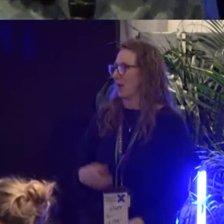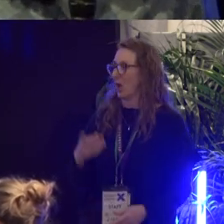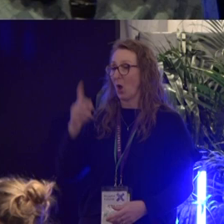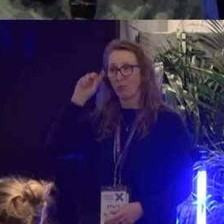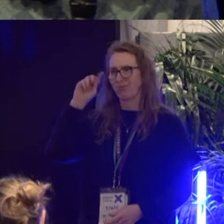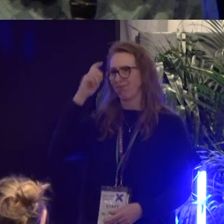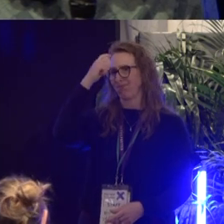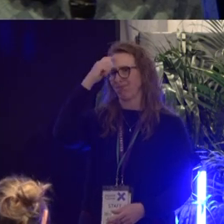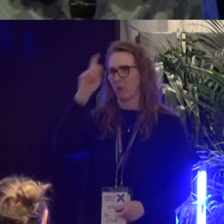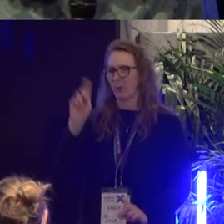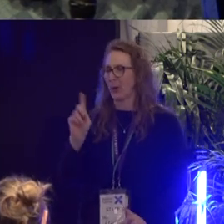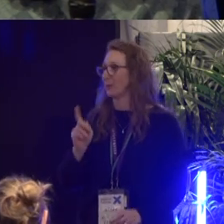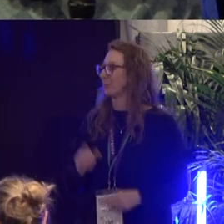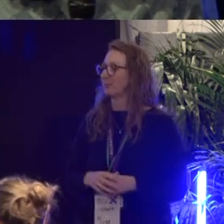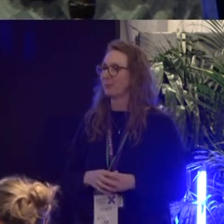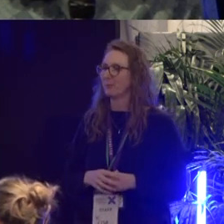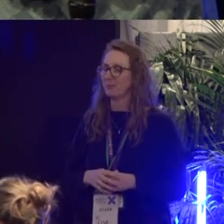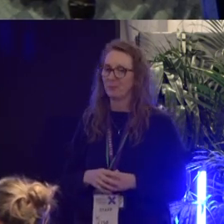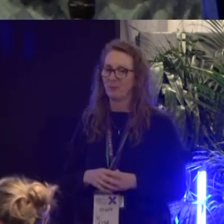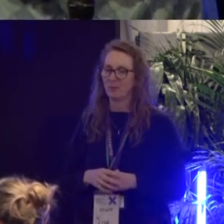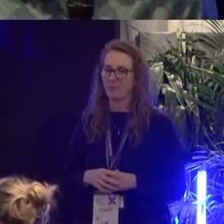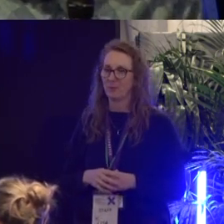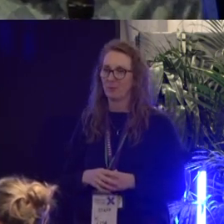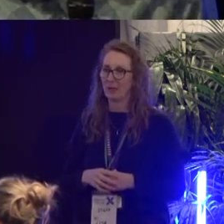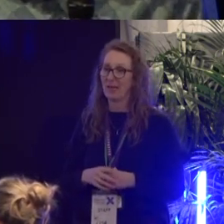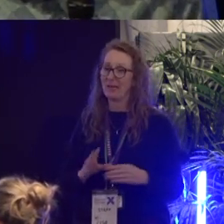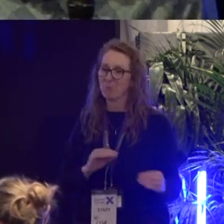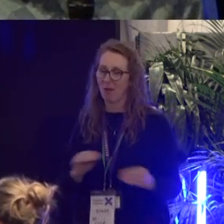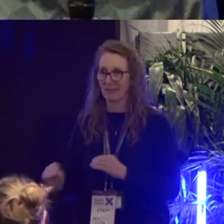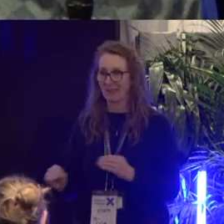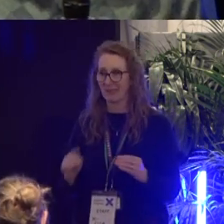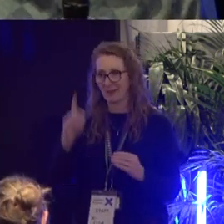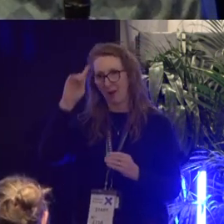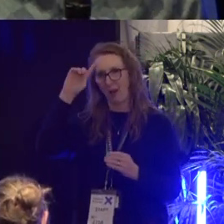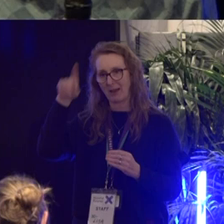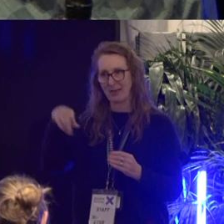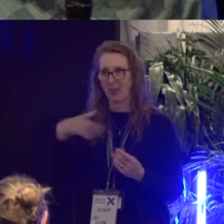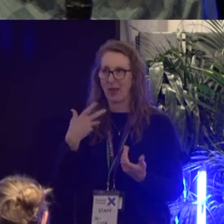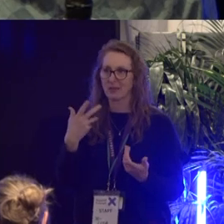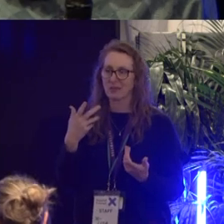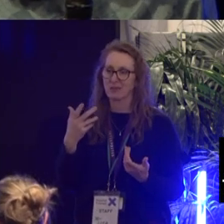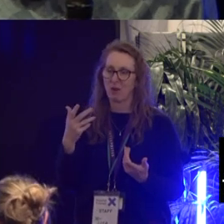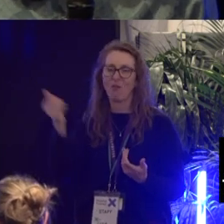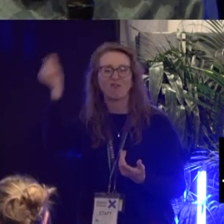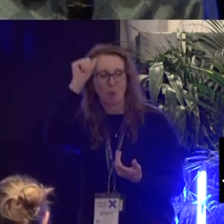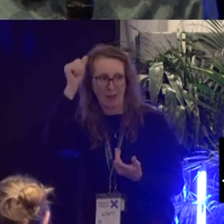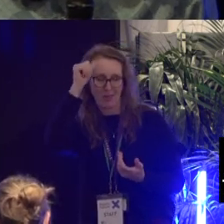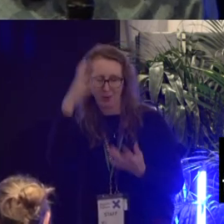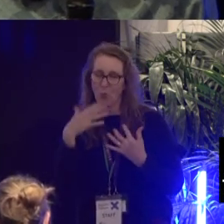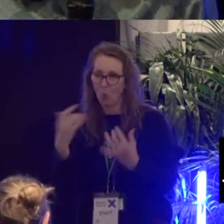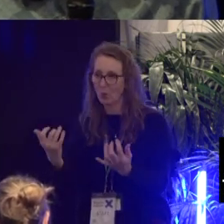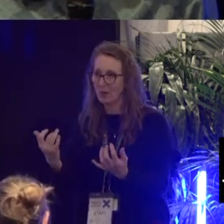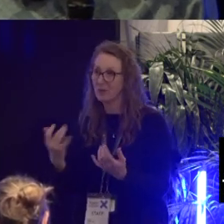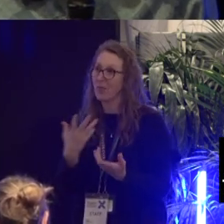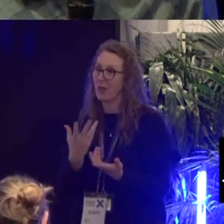for me is, I guess in marketing there's an idea of something that's familiar to the audience. So then it's